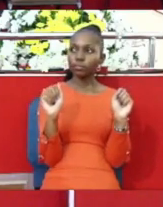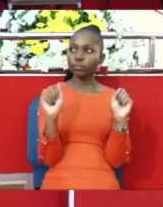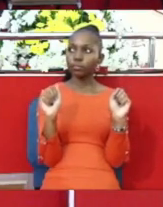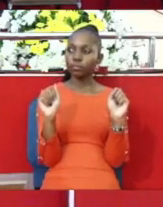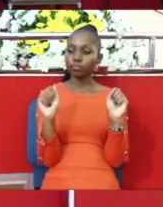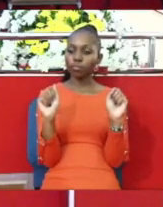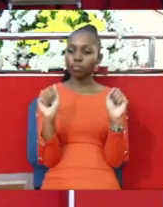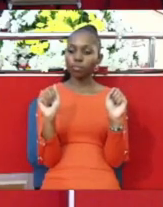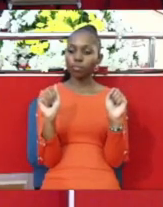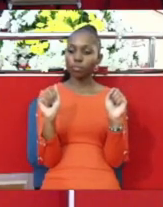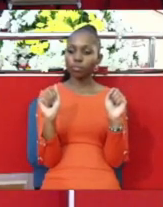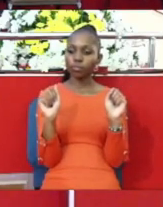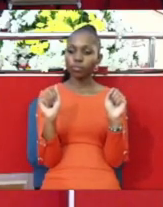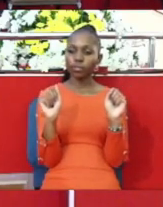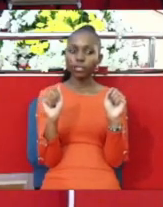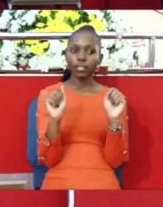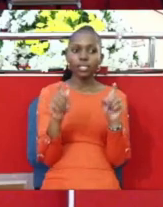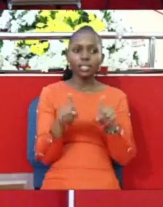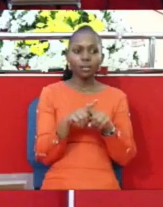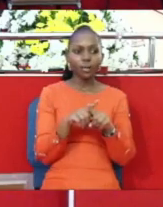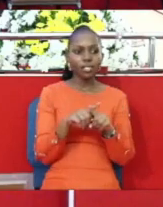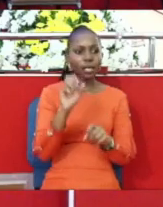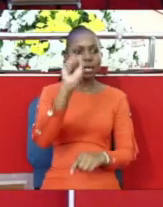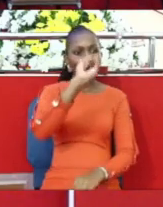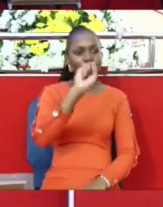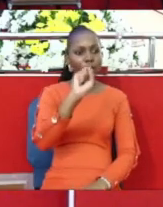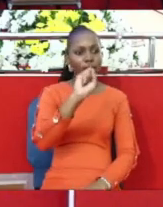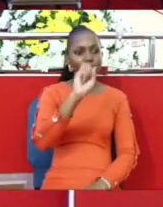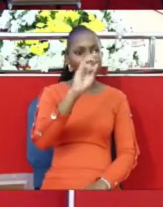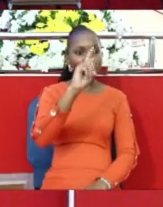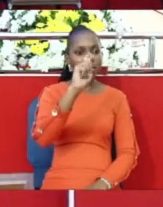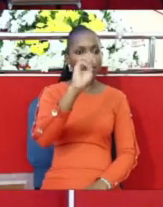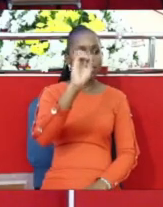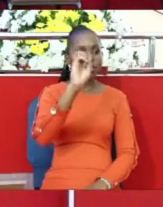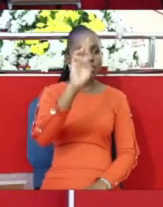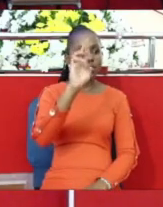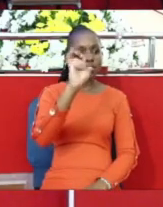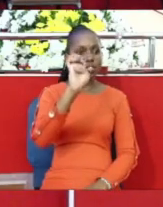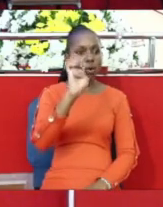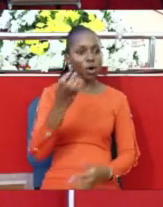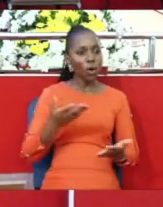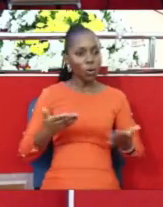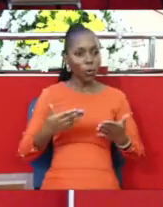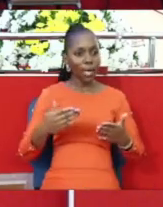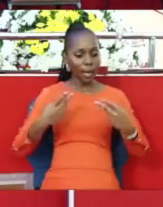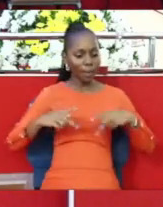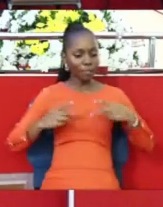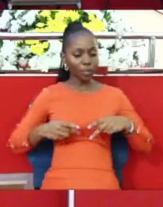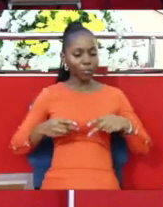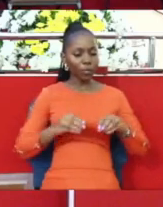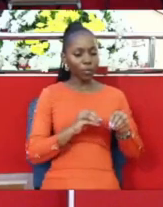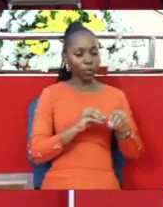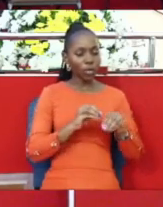pia ambapo huweka chakula. After the harvest. Baada ya kuvuna. So that nobody can come to where it was. Ili mtu asije. And I feel